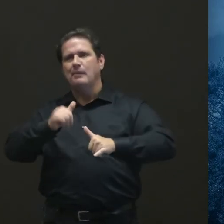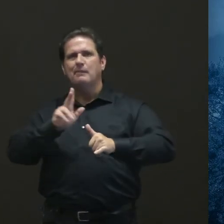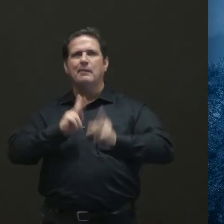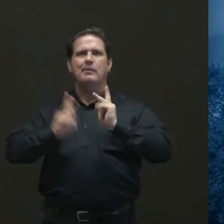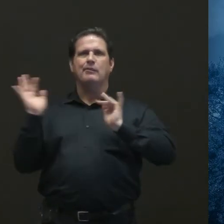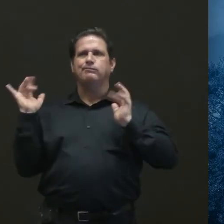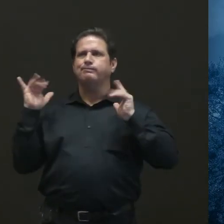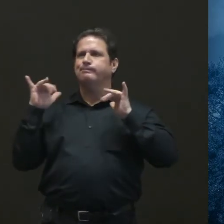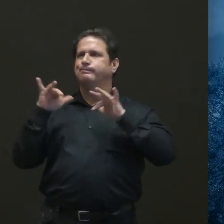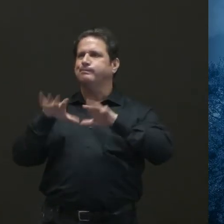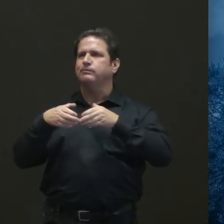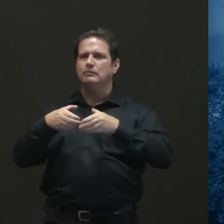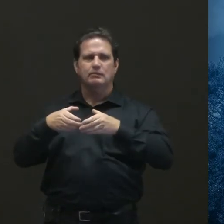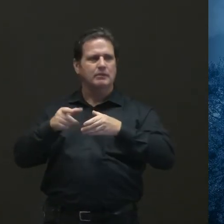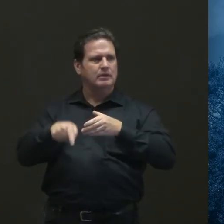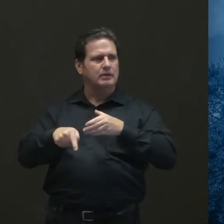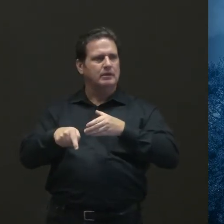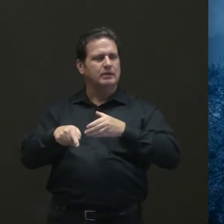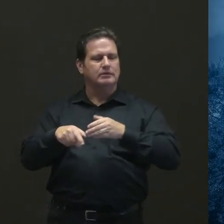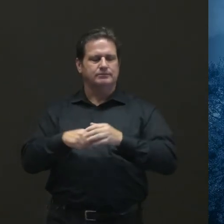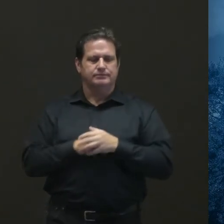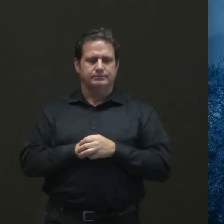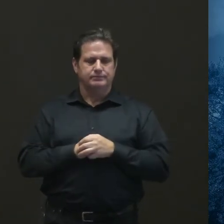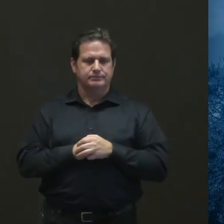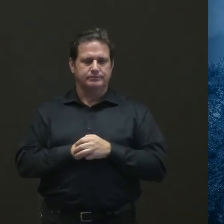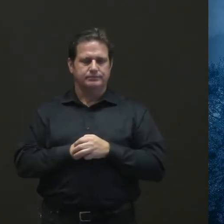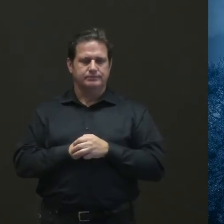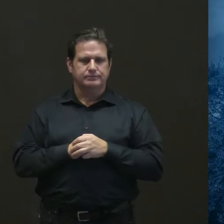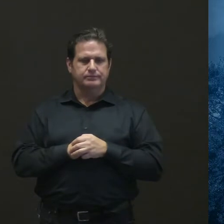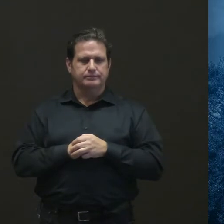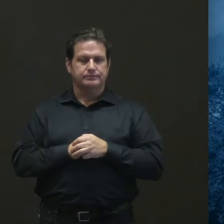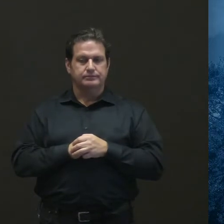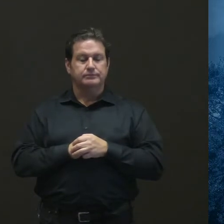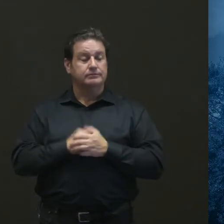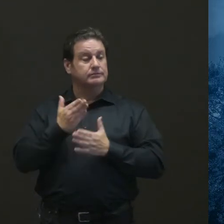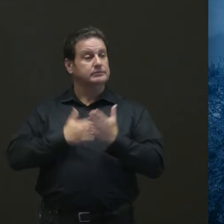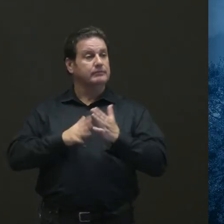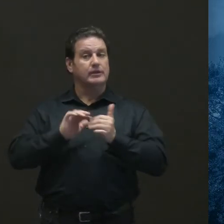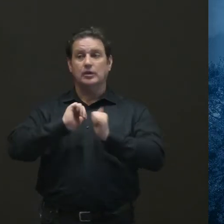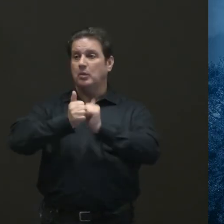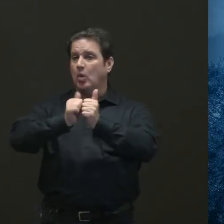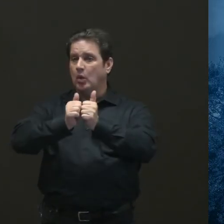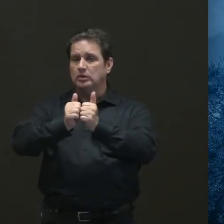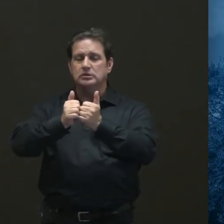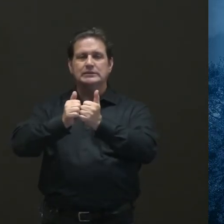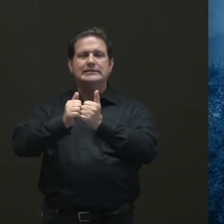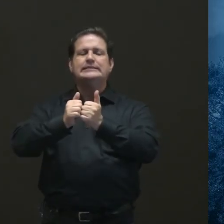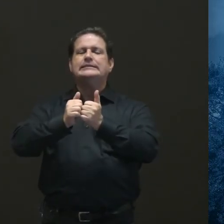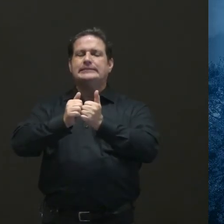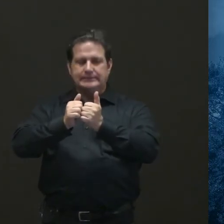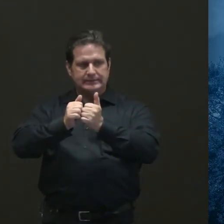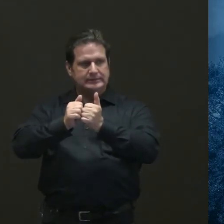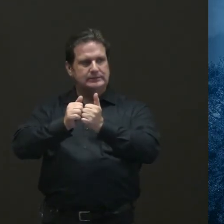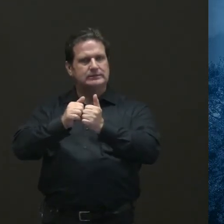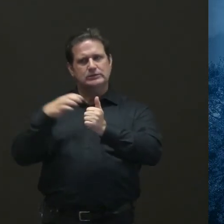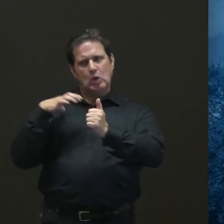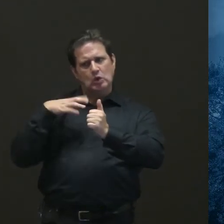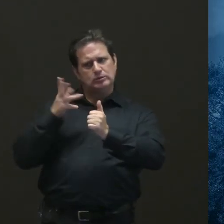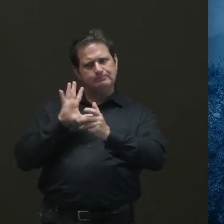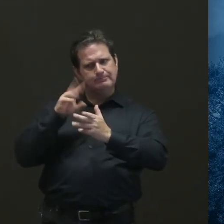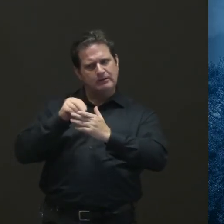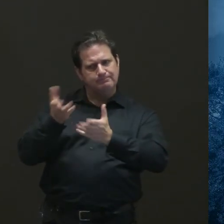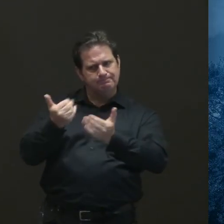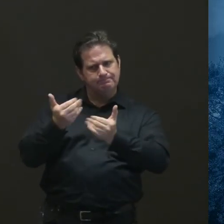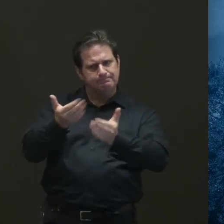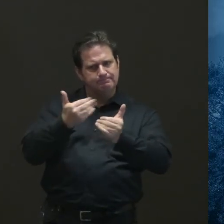involved these kinds of students. Some associated with sports teams, and we're going to get the coaches and the athletic